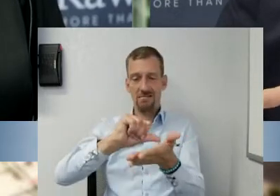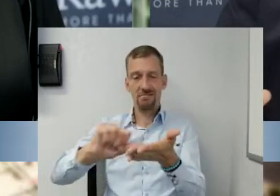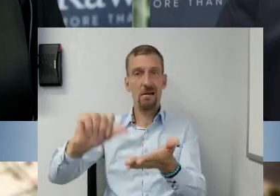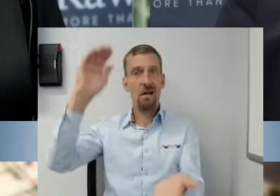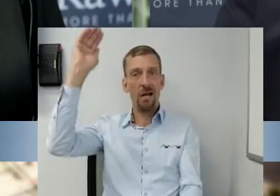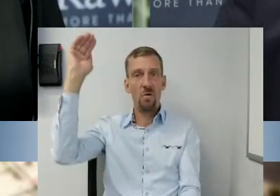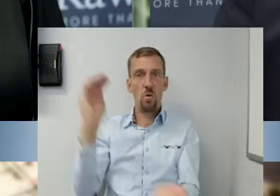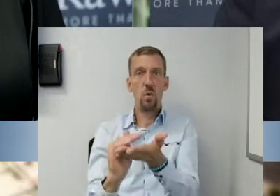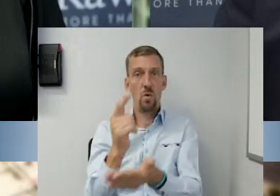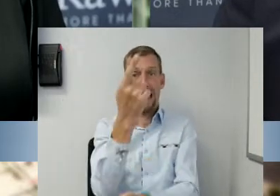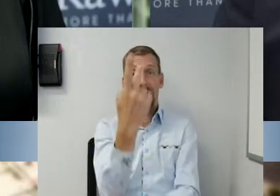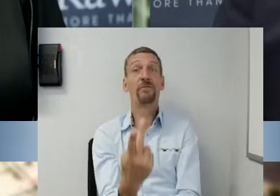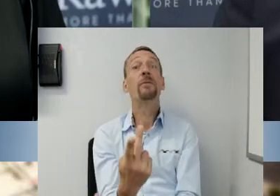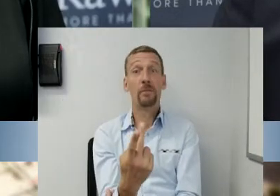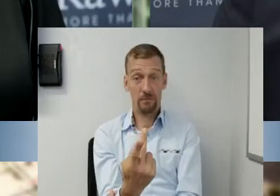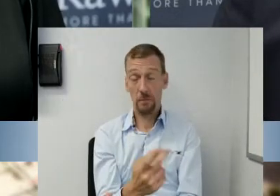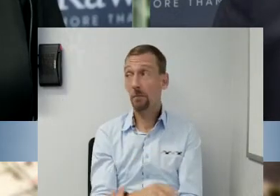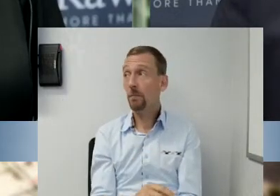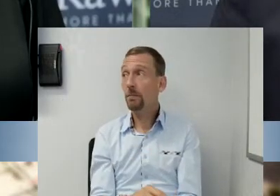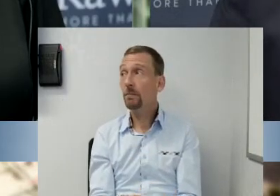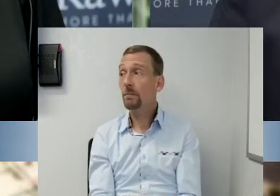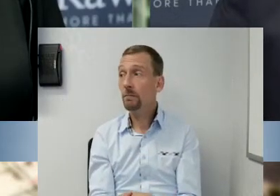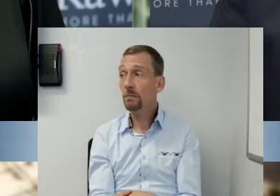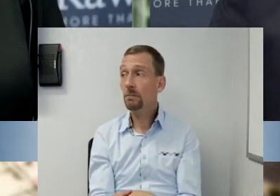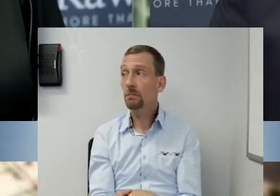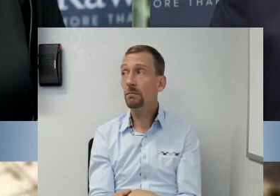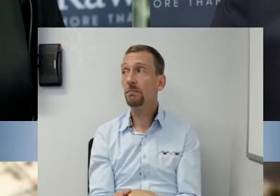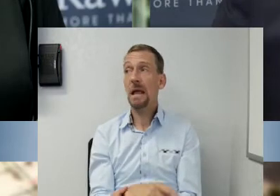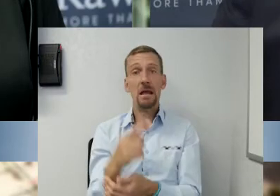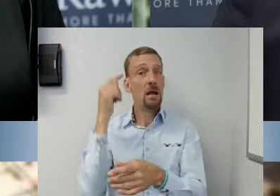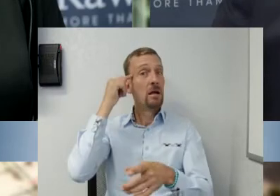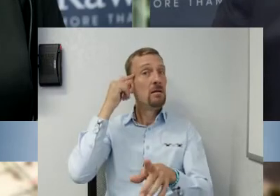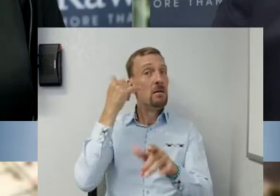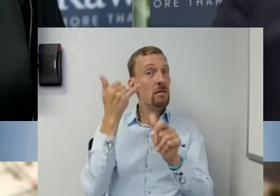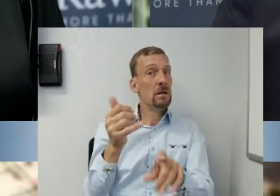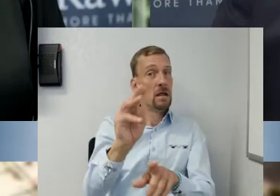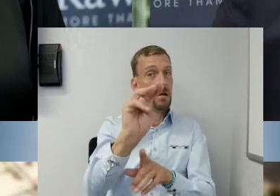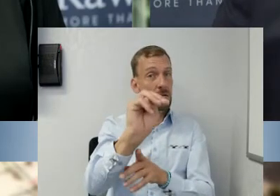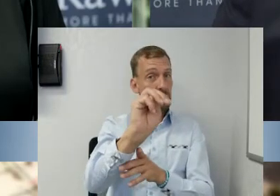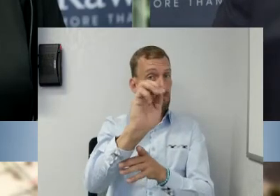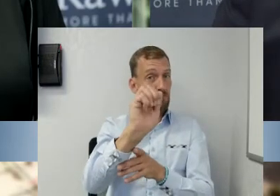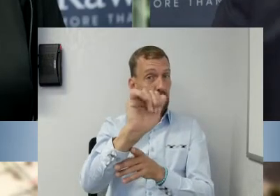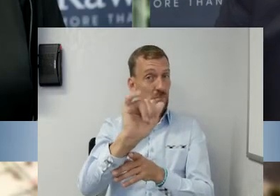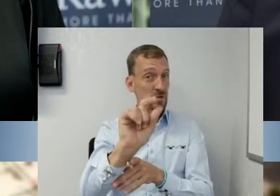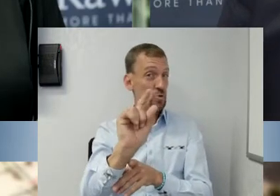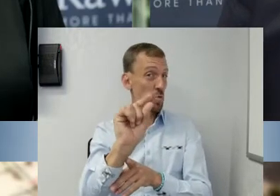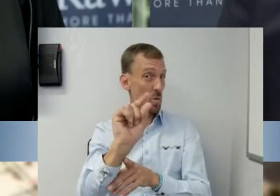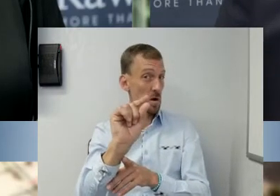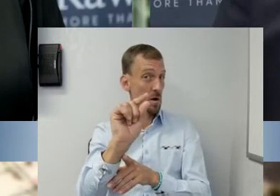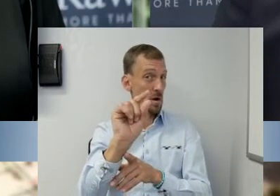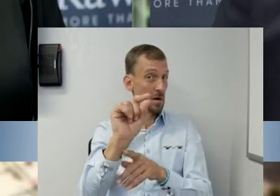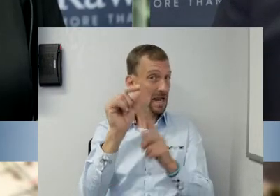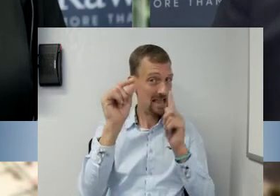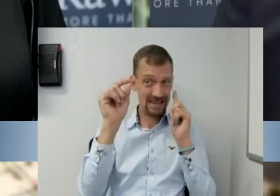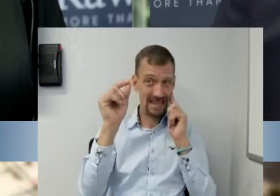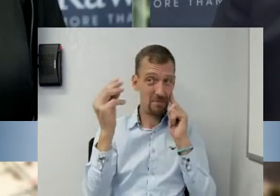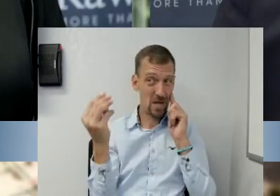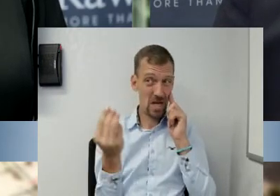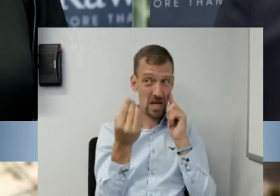half. So back on, I think it's May 20th, I can't remember what that Monday